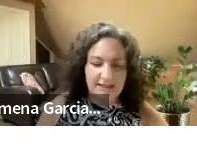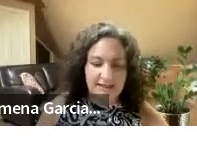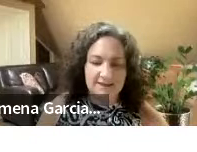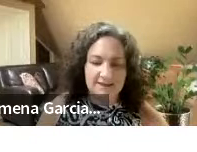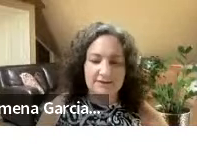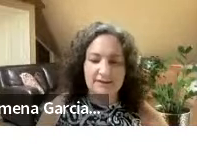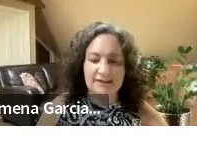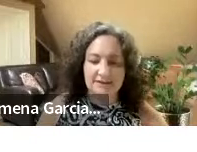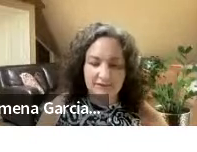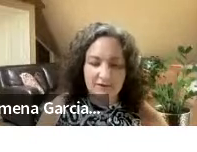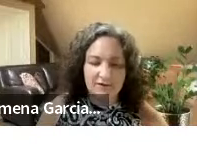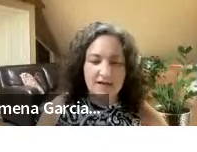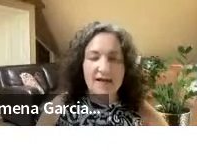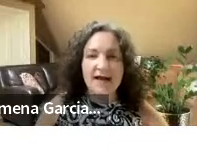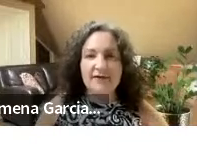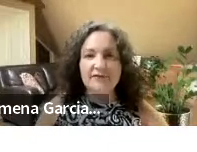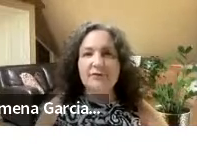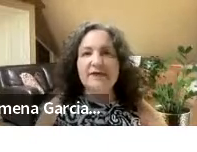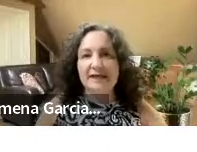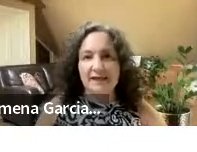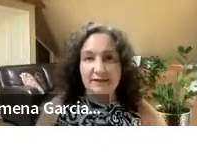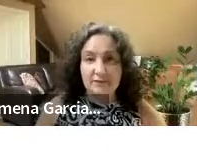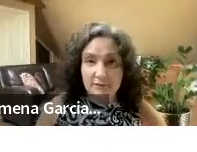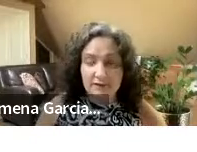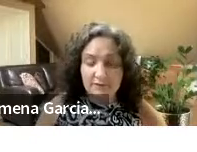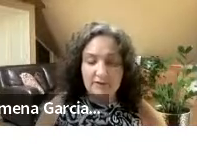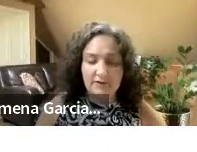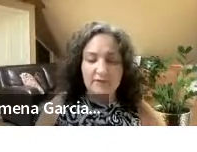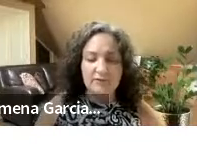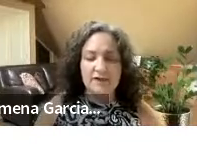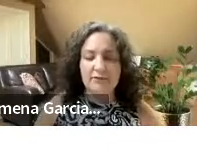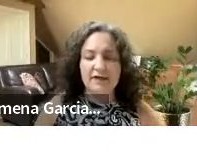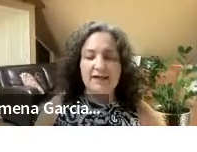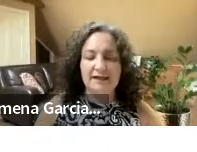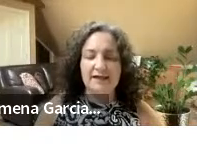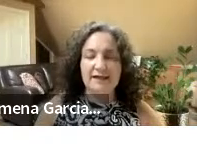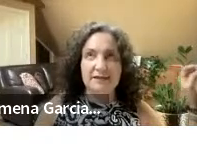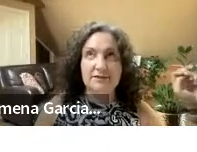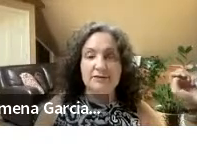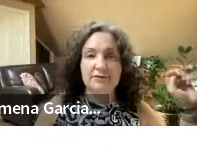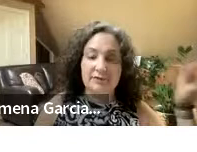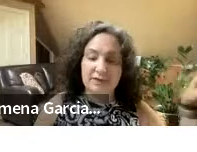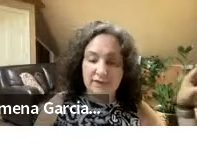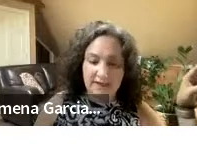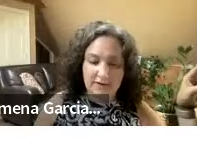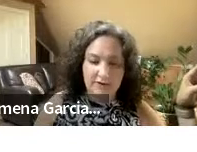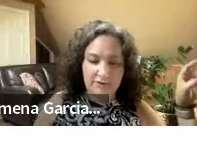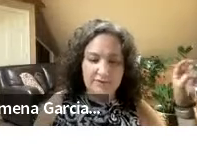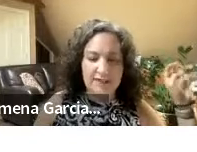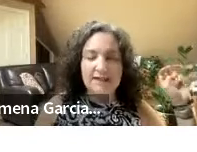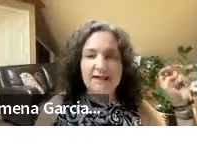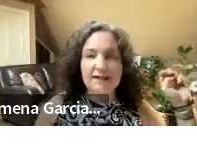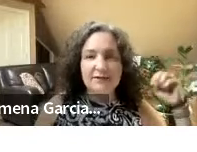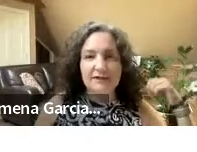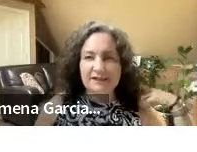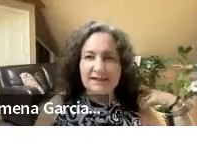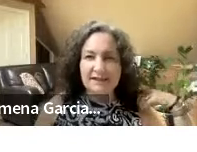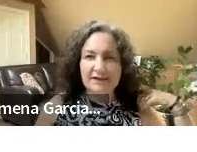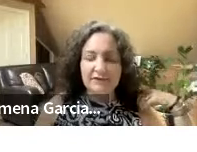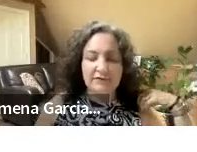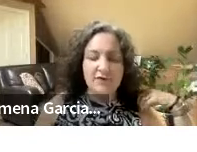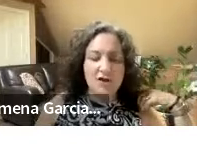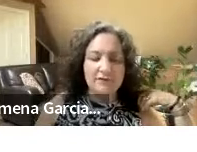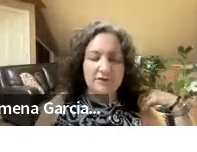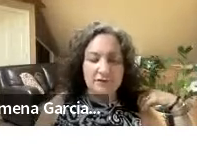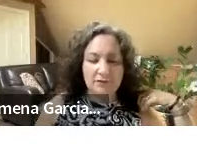uninsured Kansans starting this fall. After we hear about the program, we're going to break into 3 breakout groups, essentially